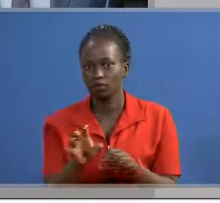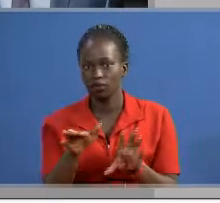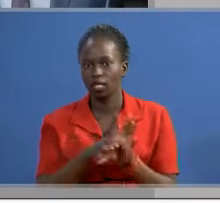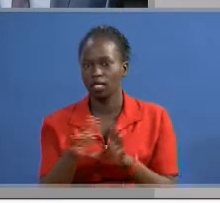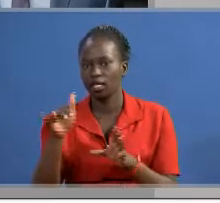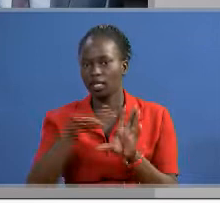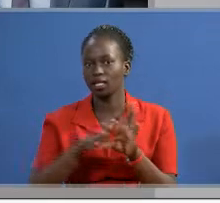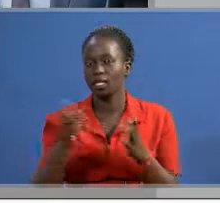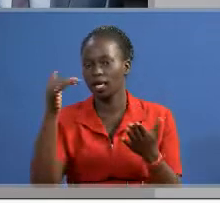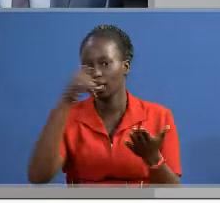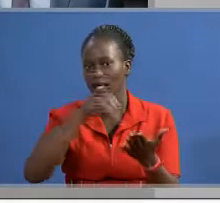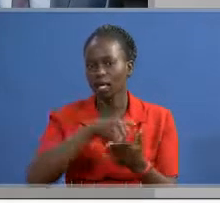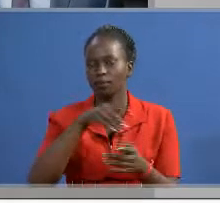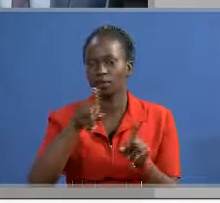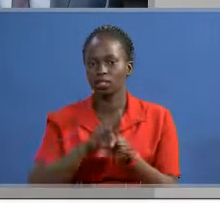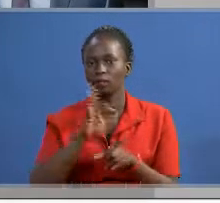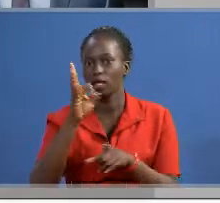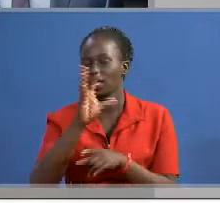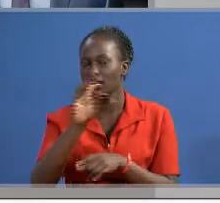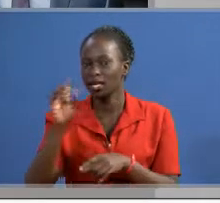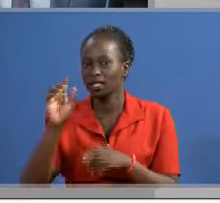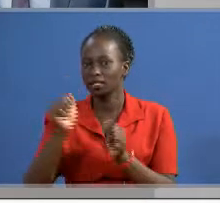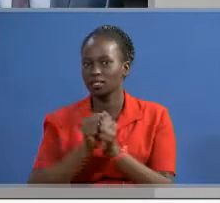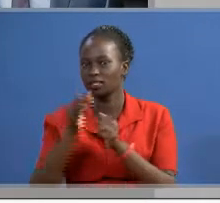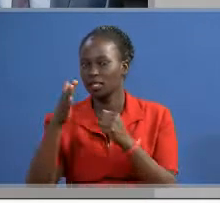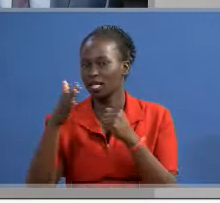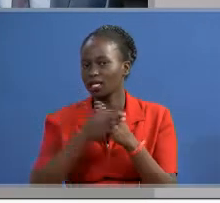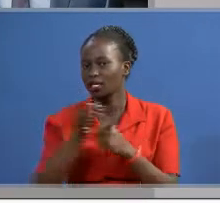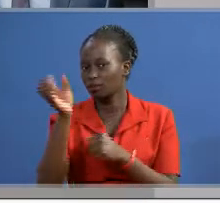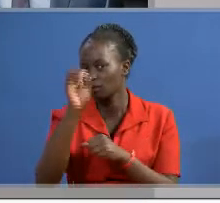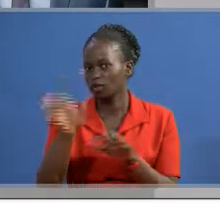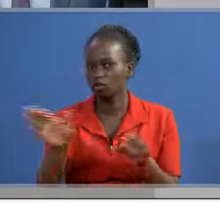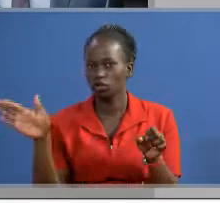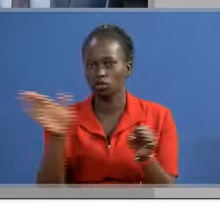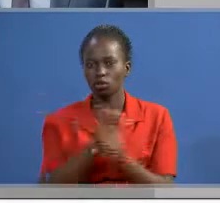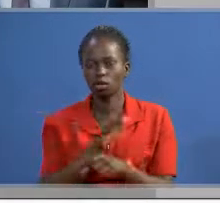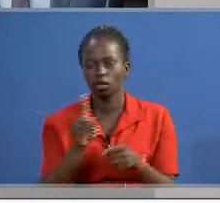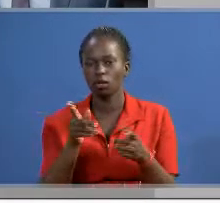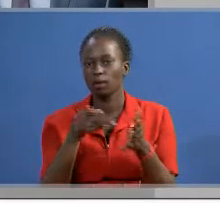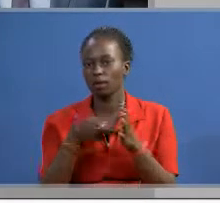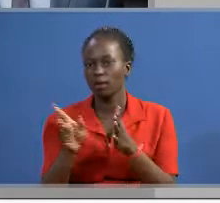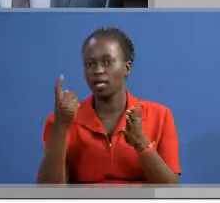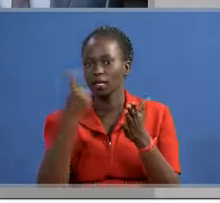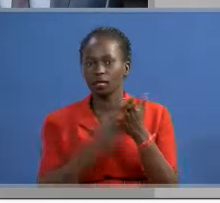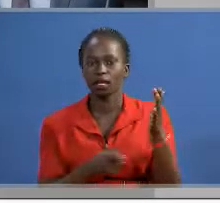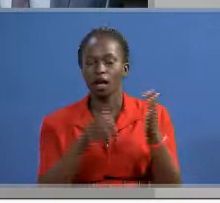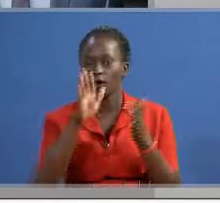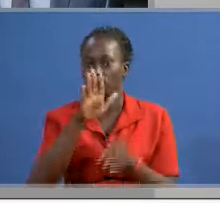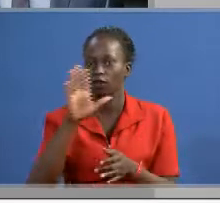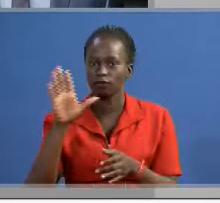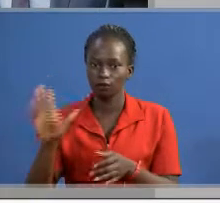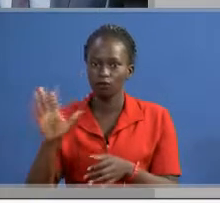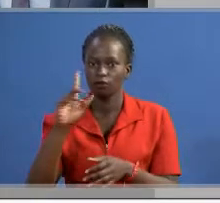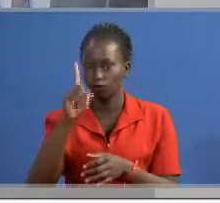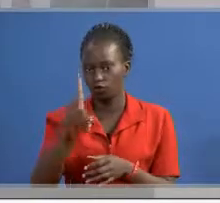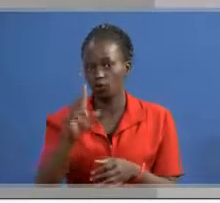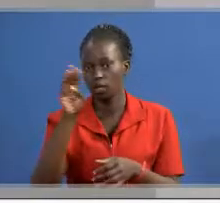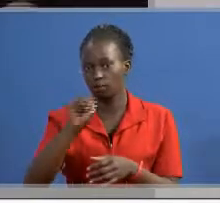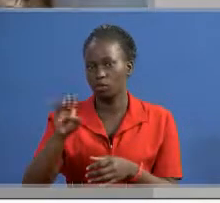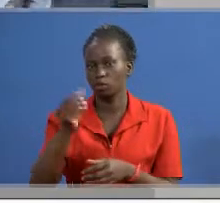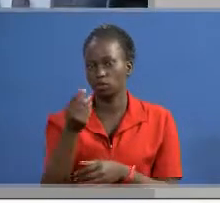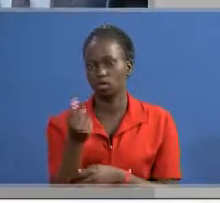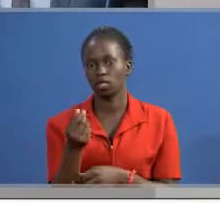income grew by 319%, total tax paid to government grew to 551 million